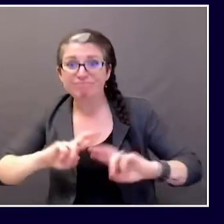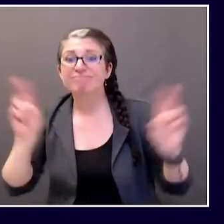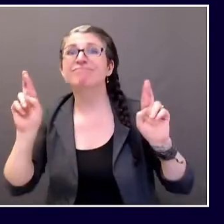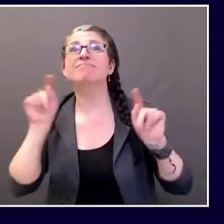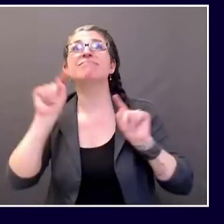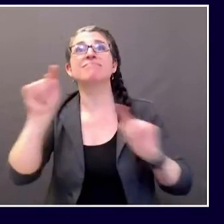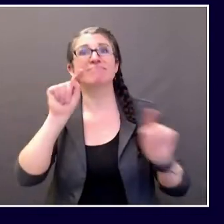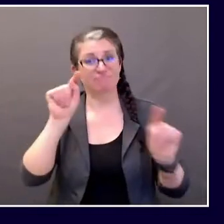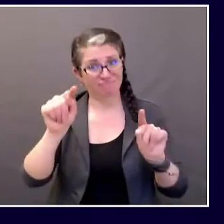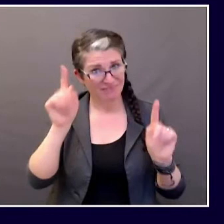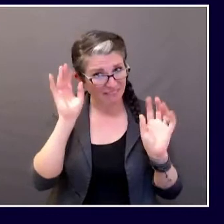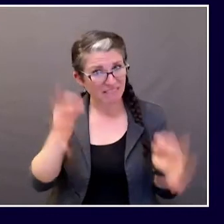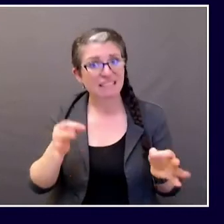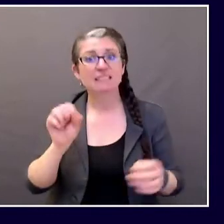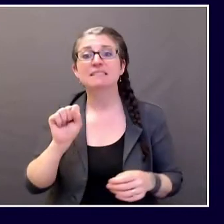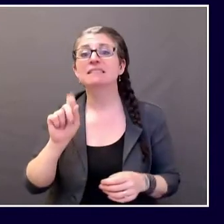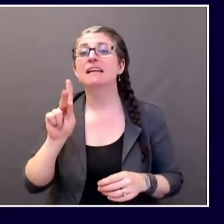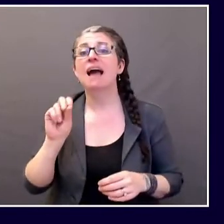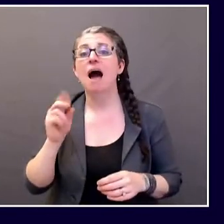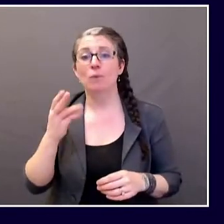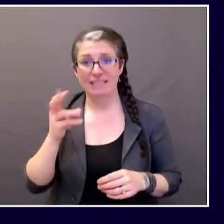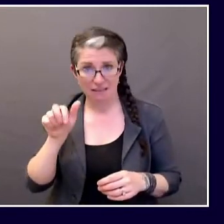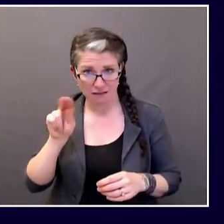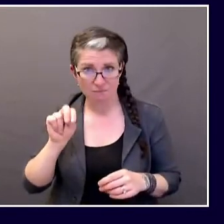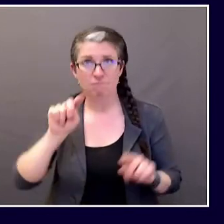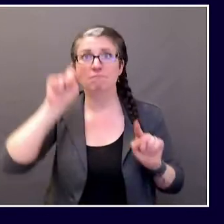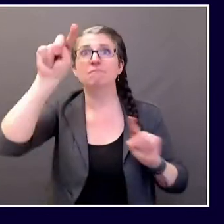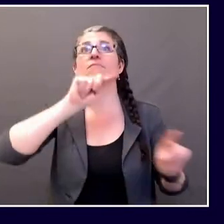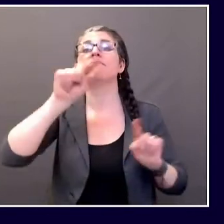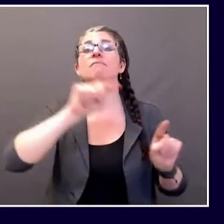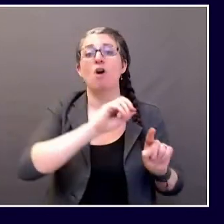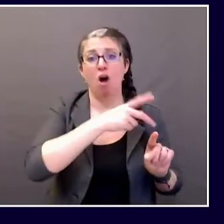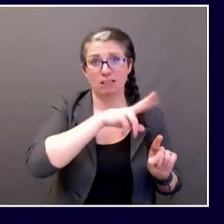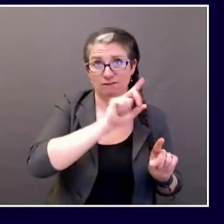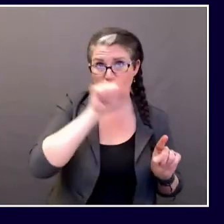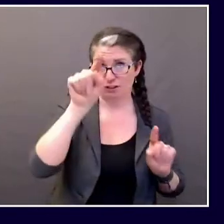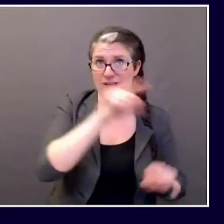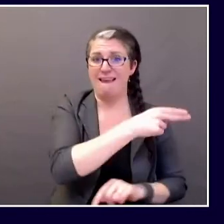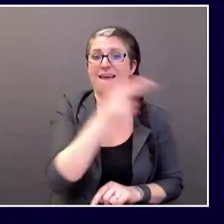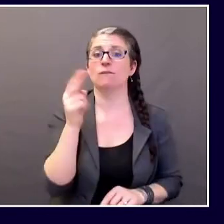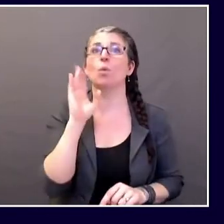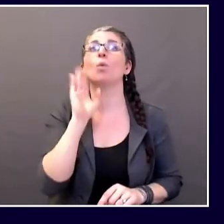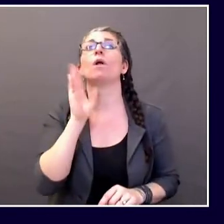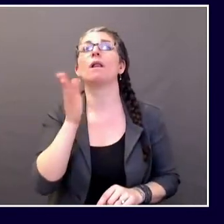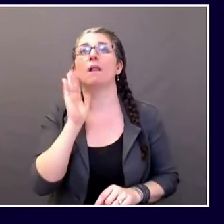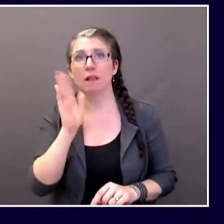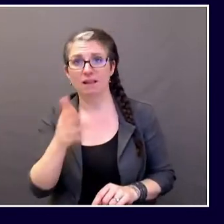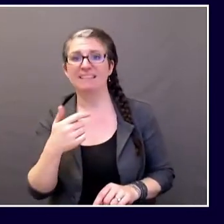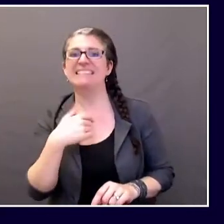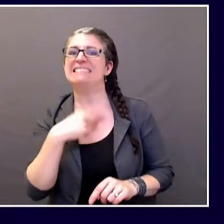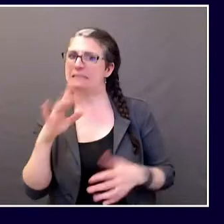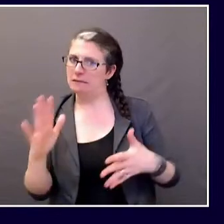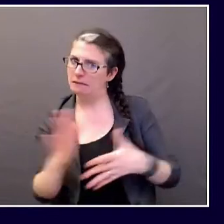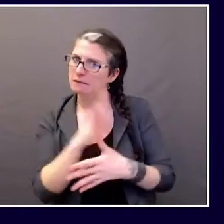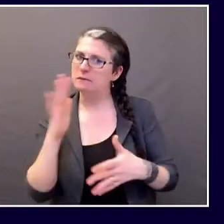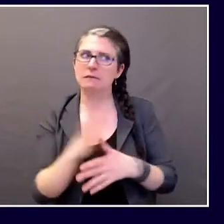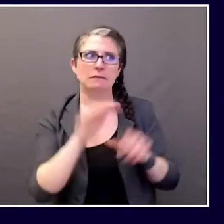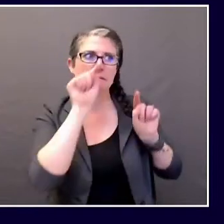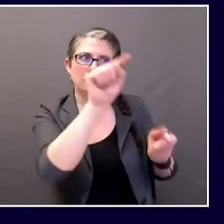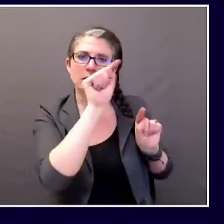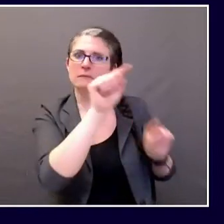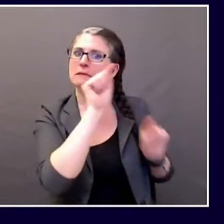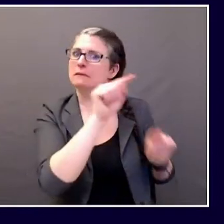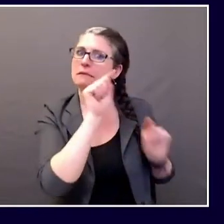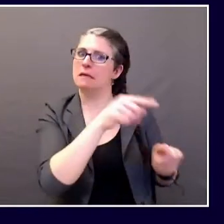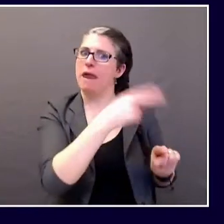to prioritize those stores in those sites where we have potentially some of these access choke points. And that's going to be a